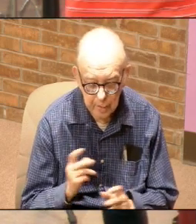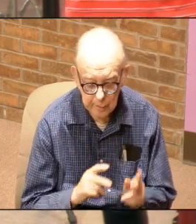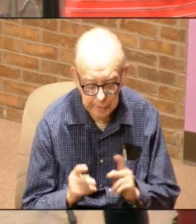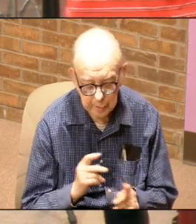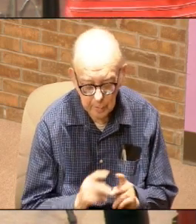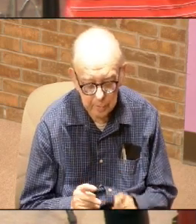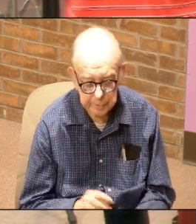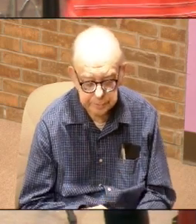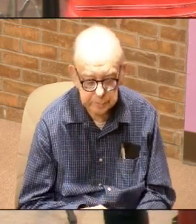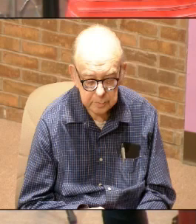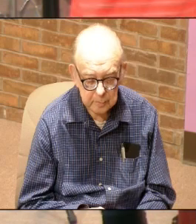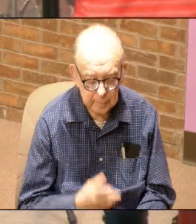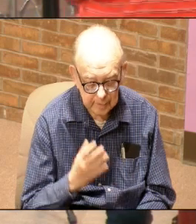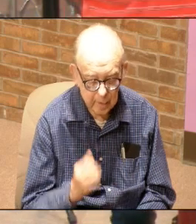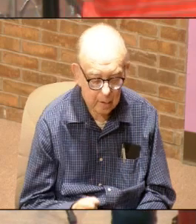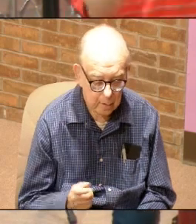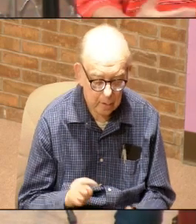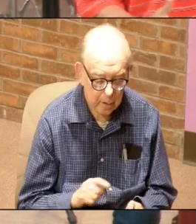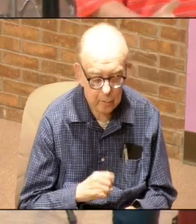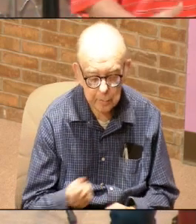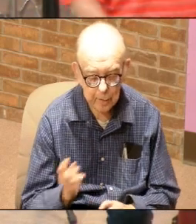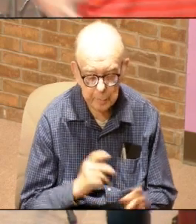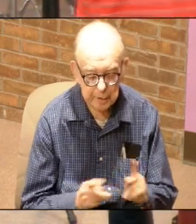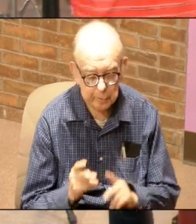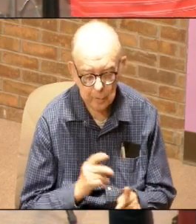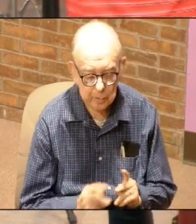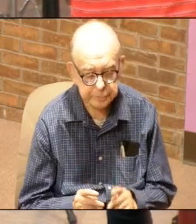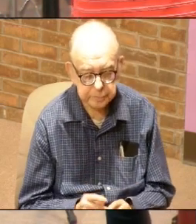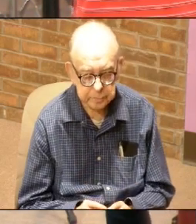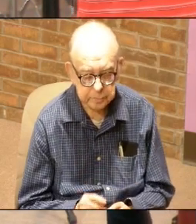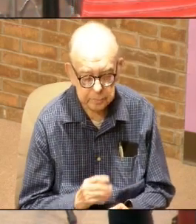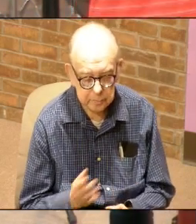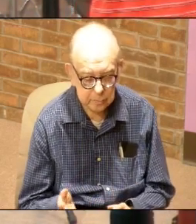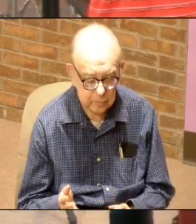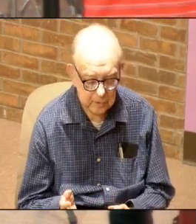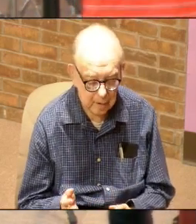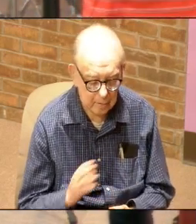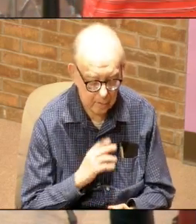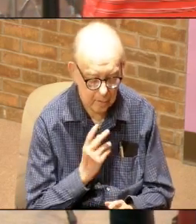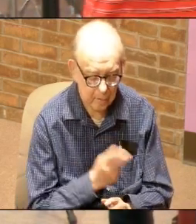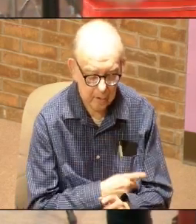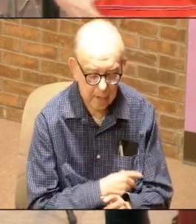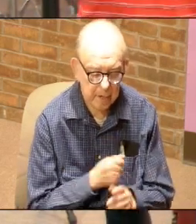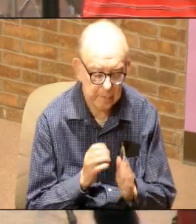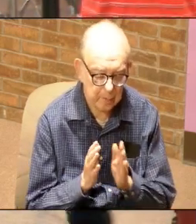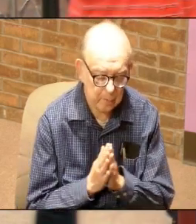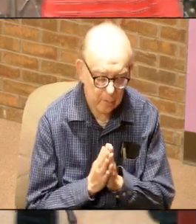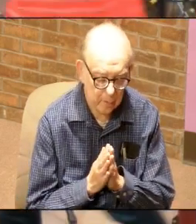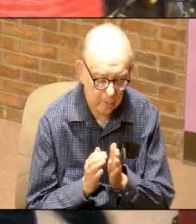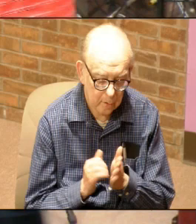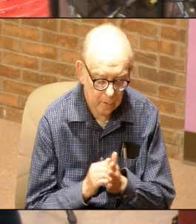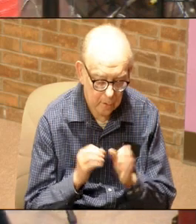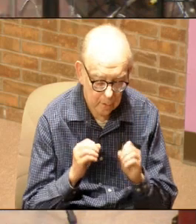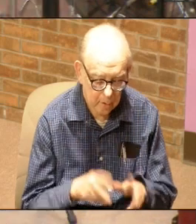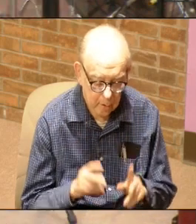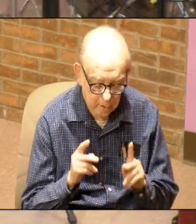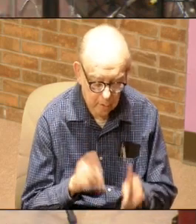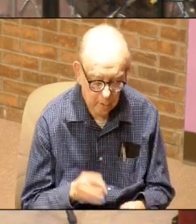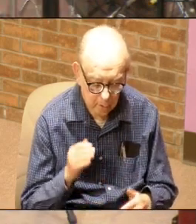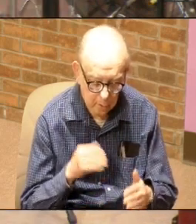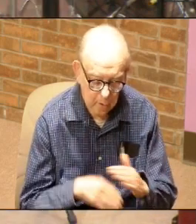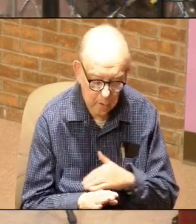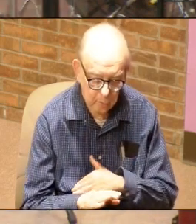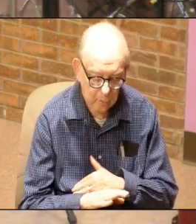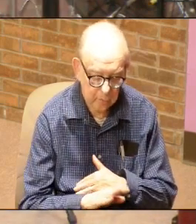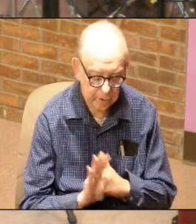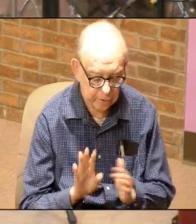others. Because when you're with others, there is this power in prayer that when a lost person walks into